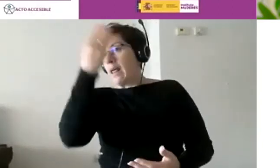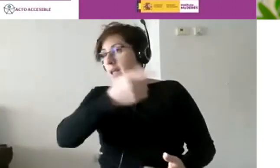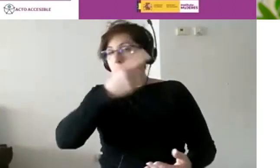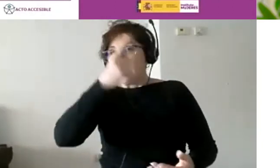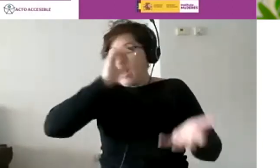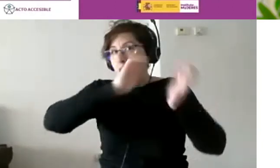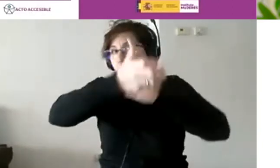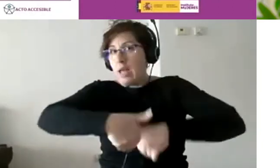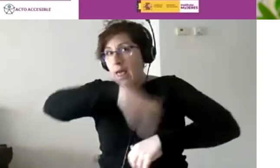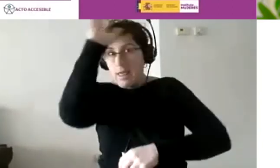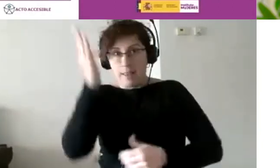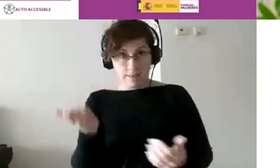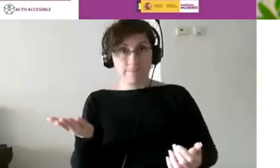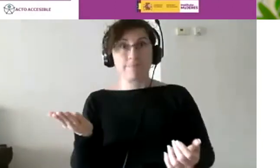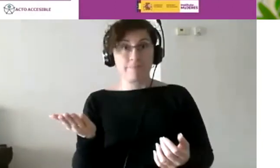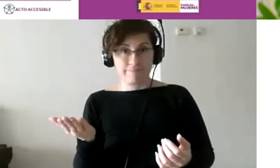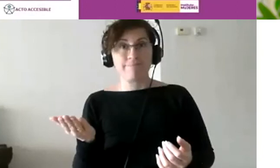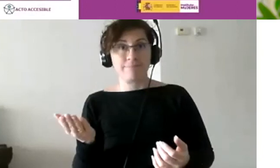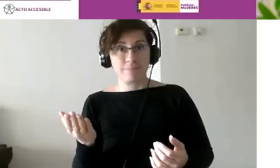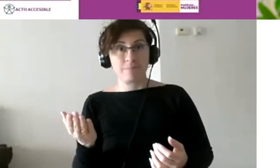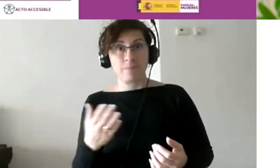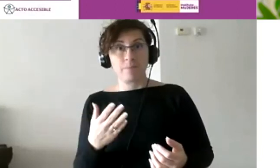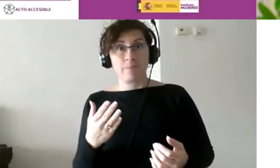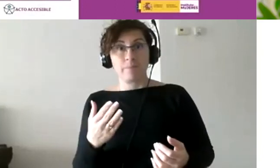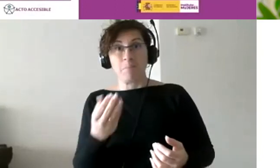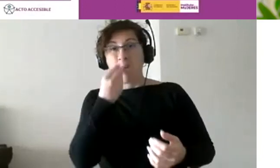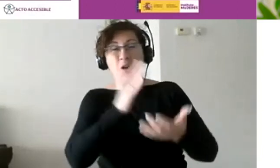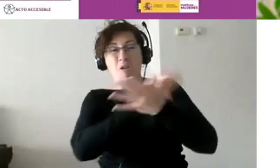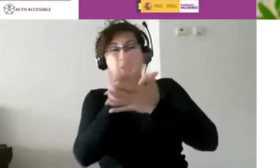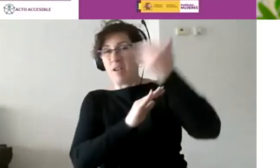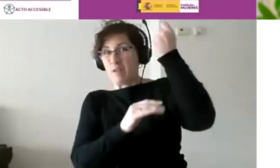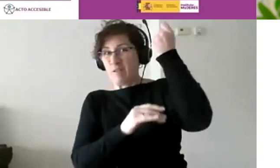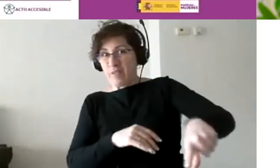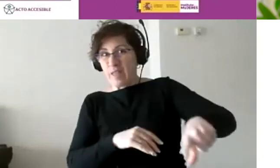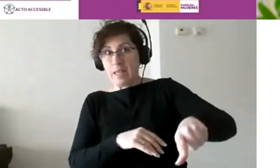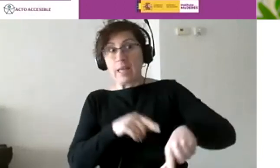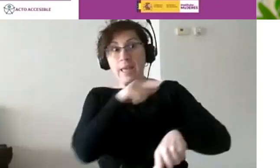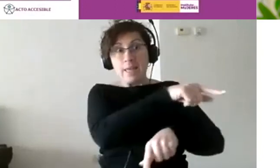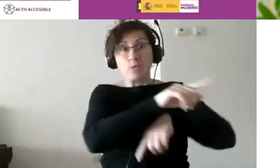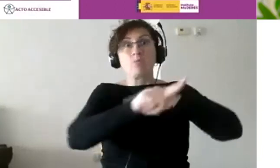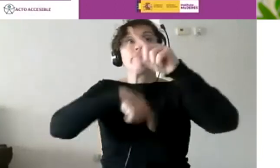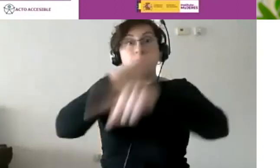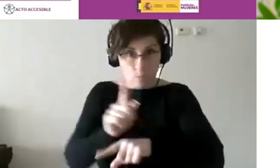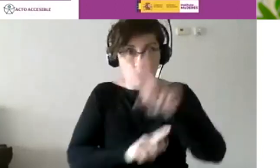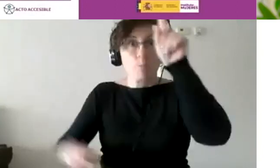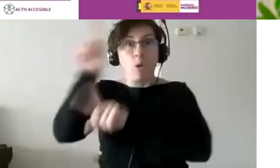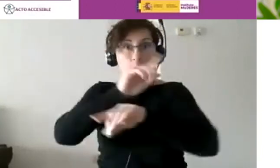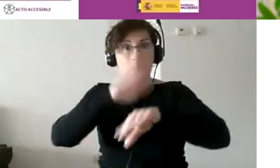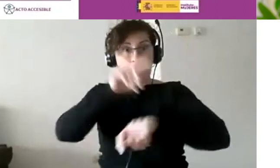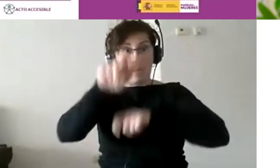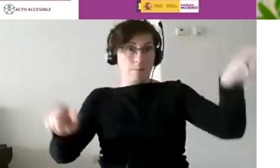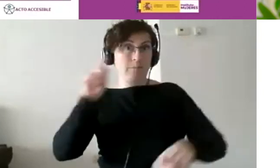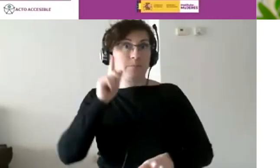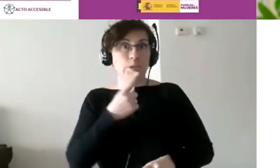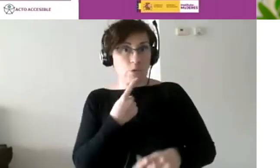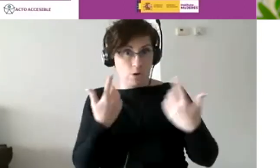to talk with them. And it makes a lot of problem for deaf people, for women